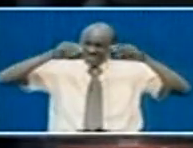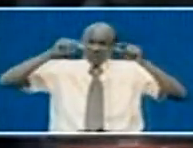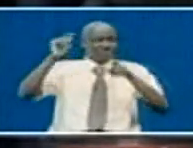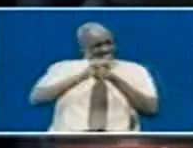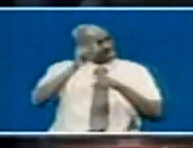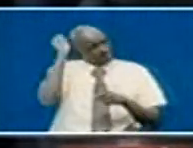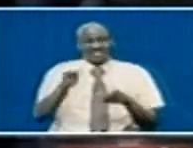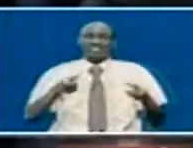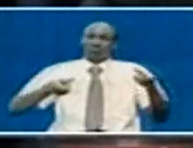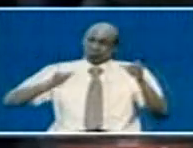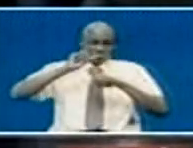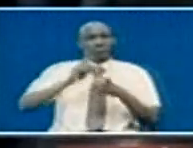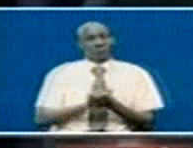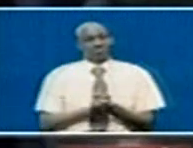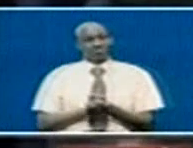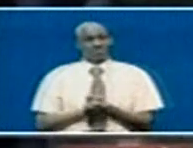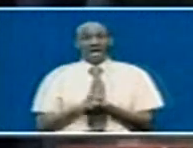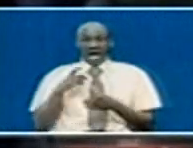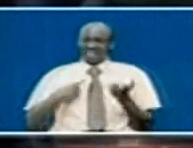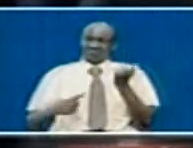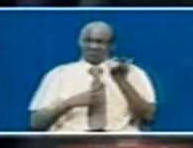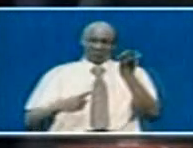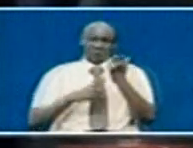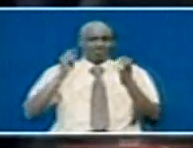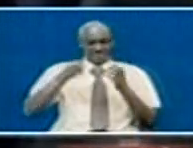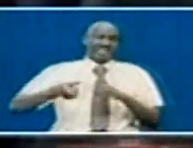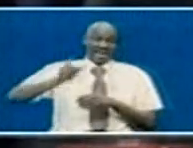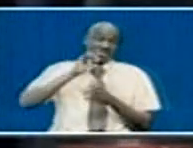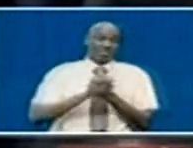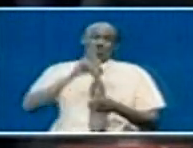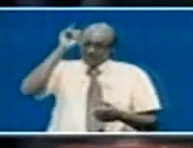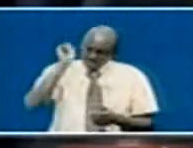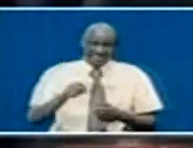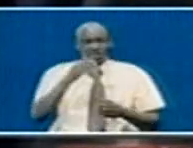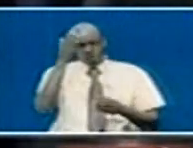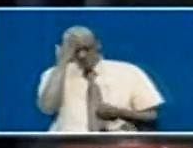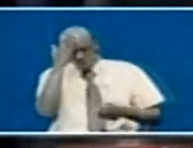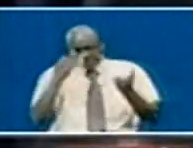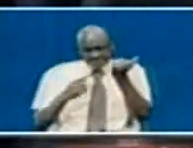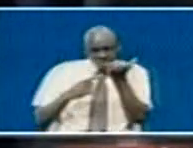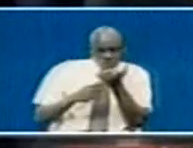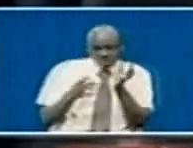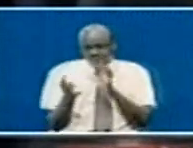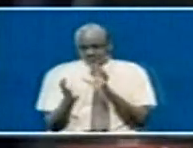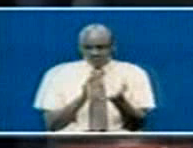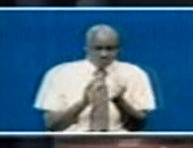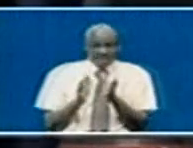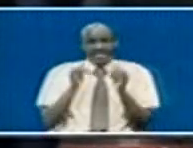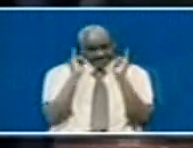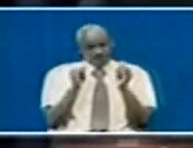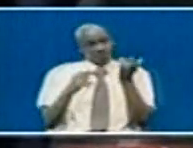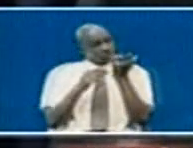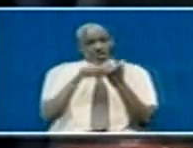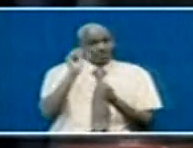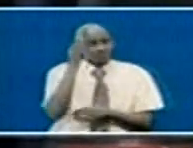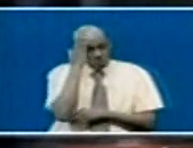training and sophistication. You must master the technology, the new